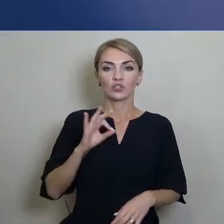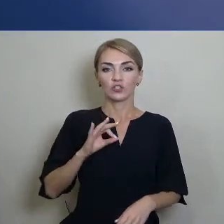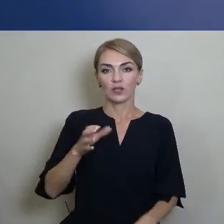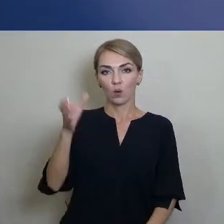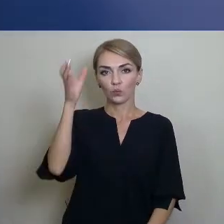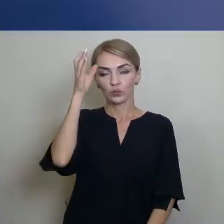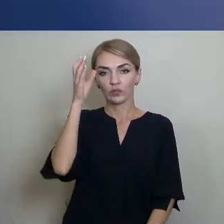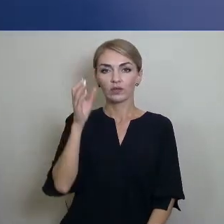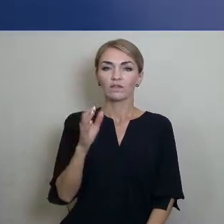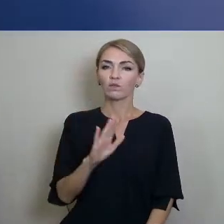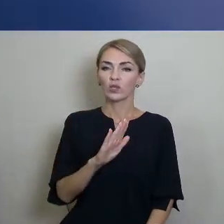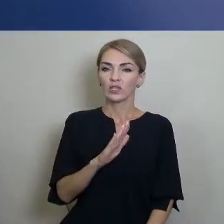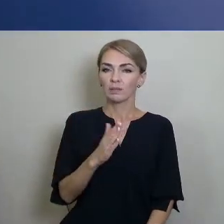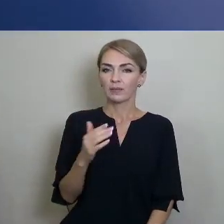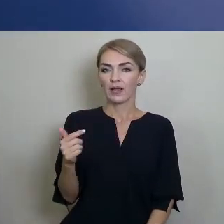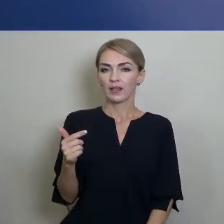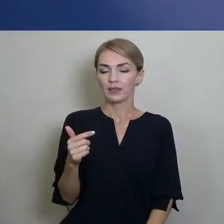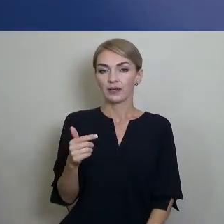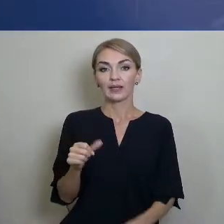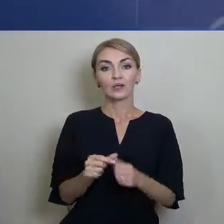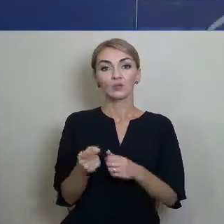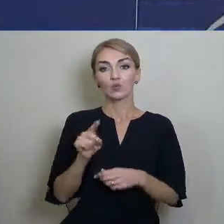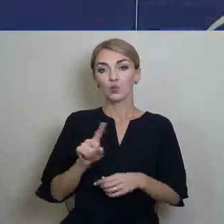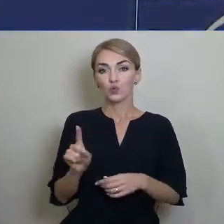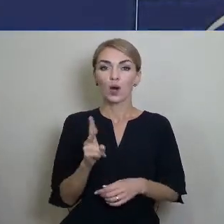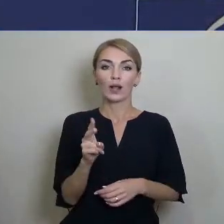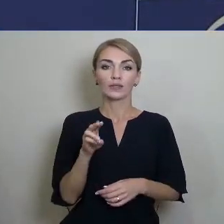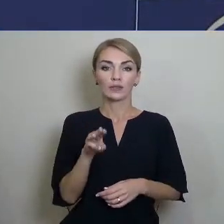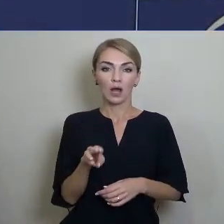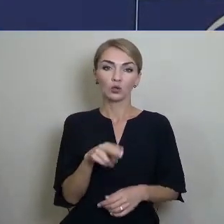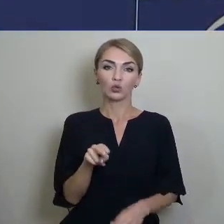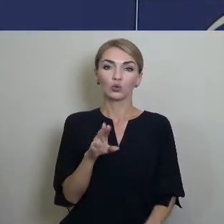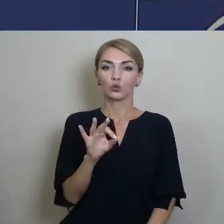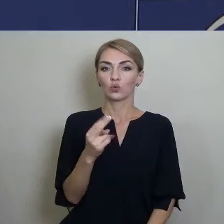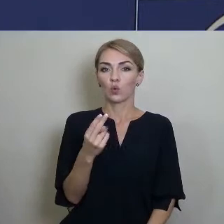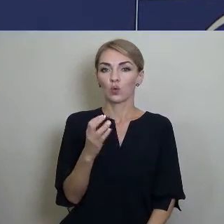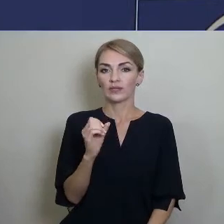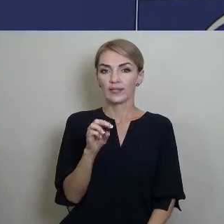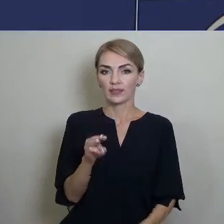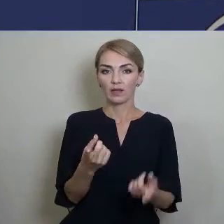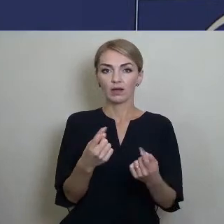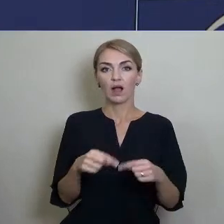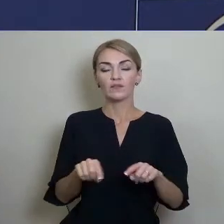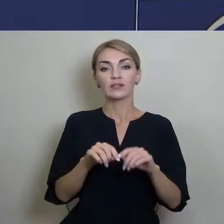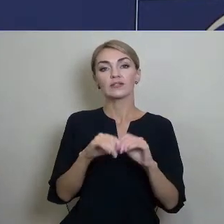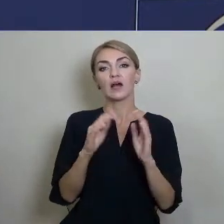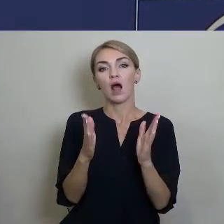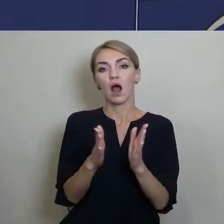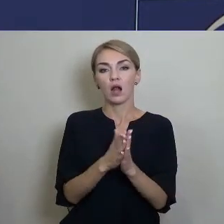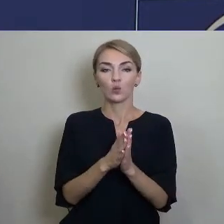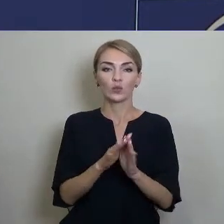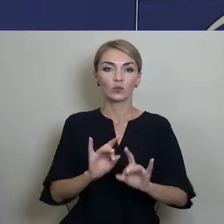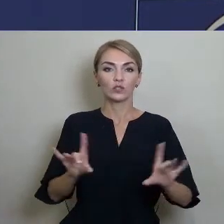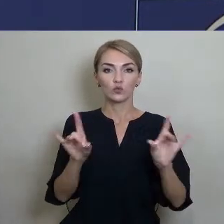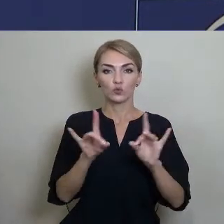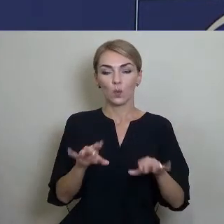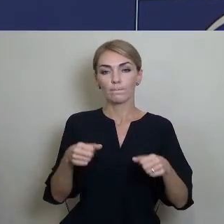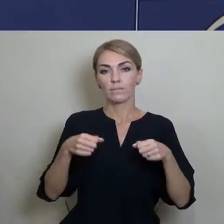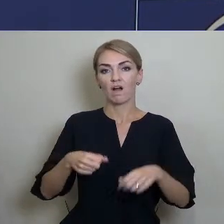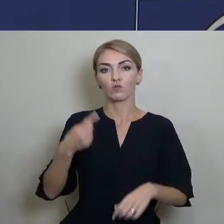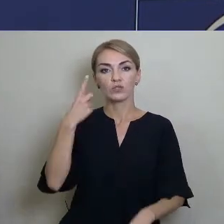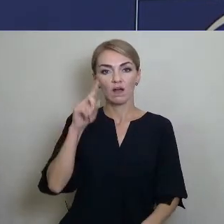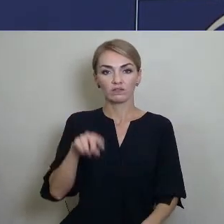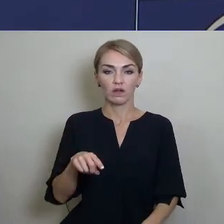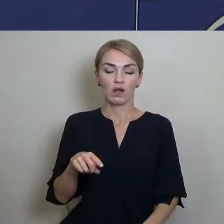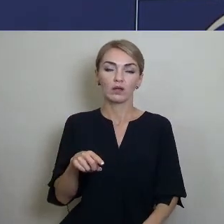candidates of legal science with us. Mr. Wagner, he is also Associate Professor of